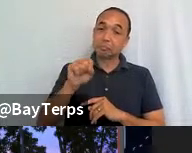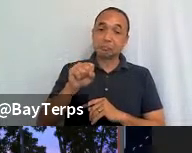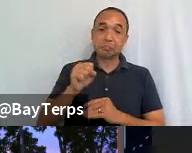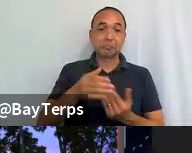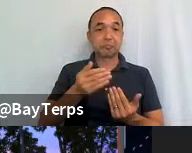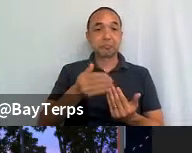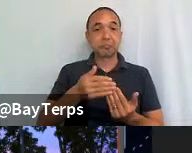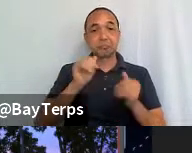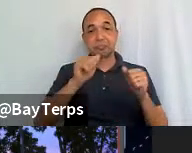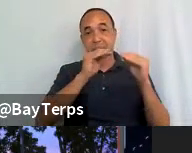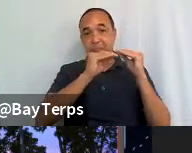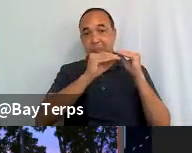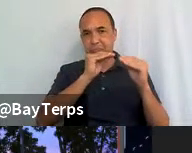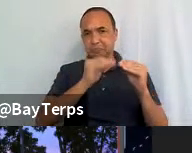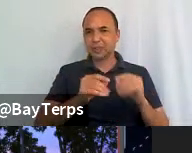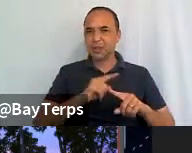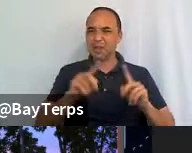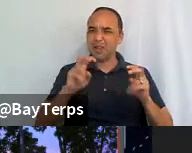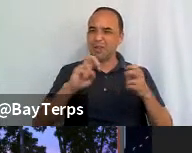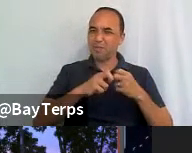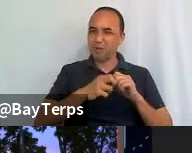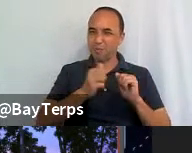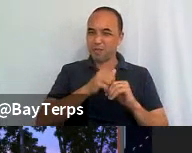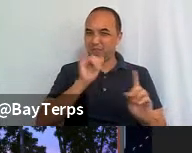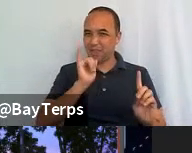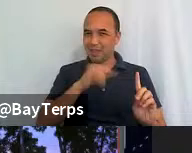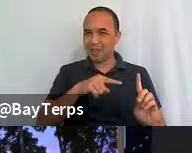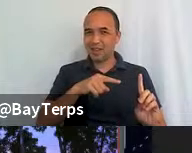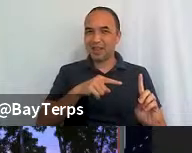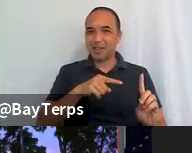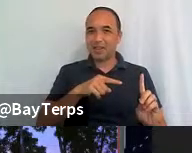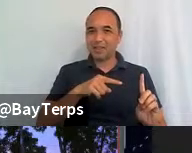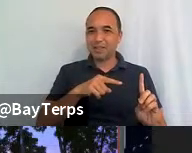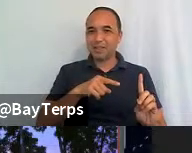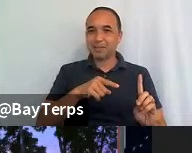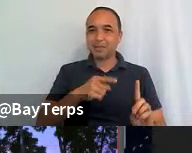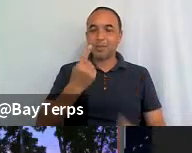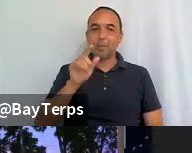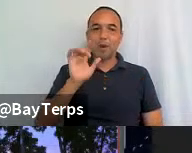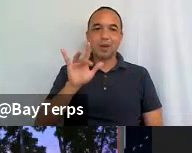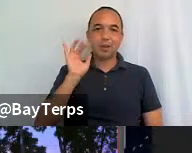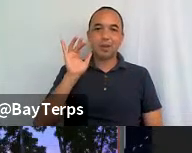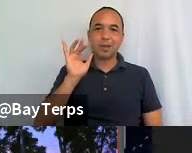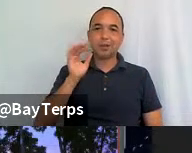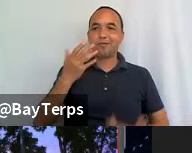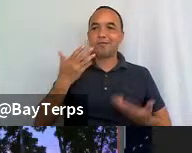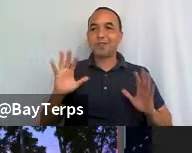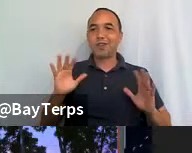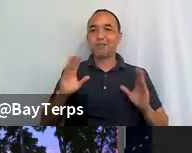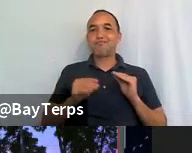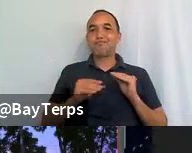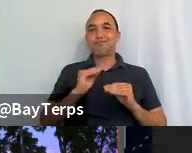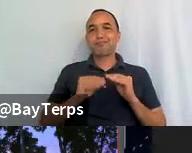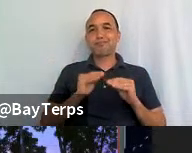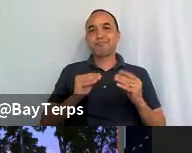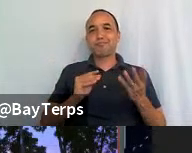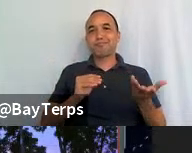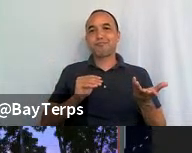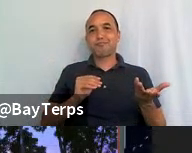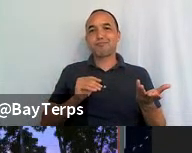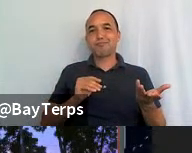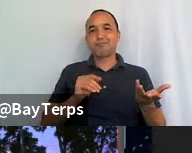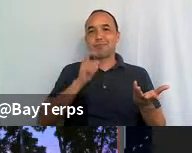easily. But the problem with things like that, where you're just doing like a one click and done correction, is that you don't